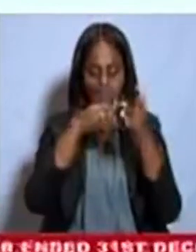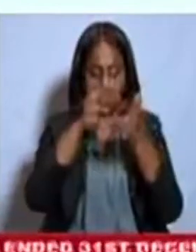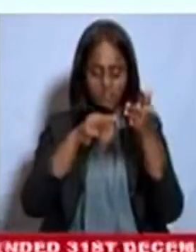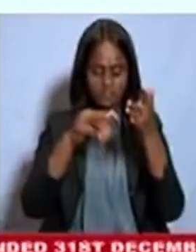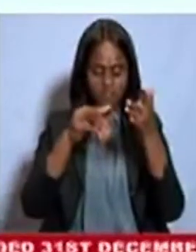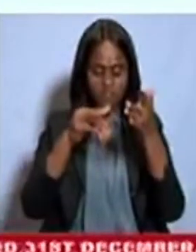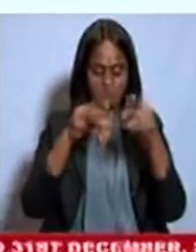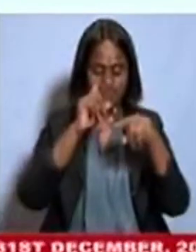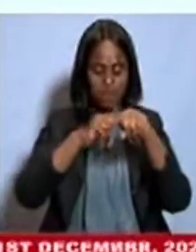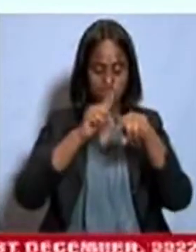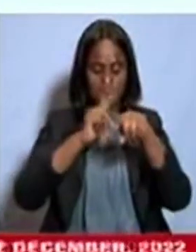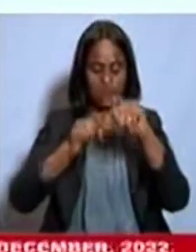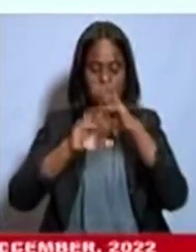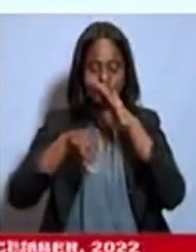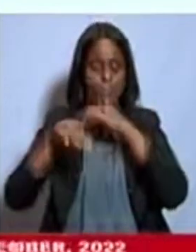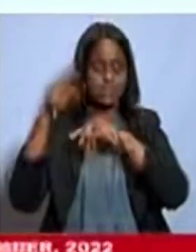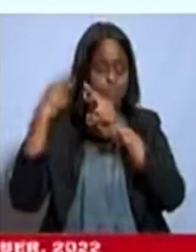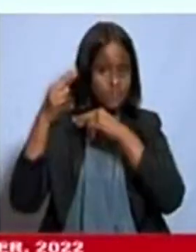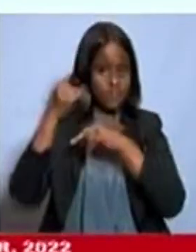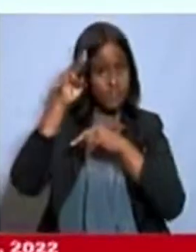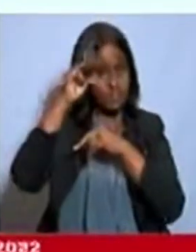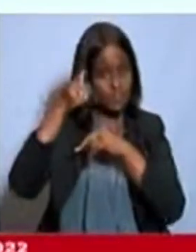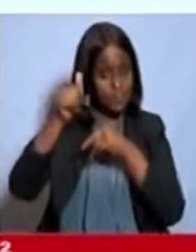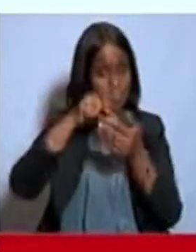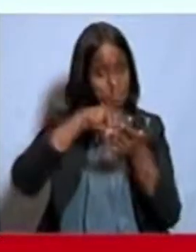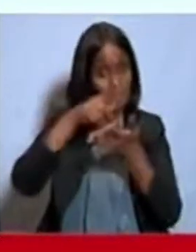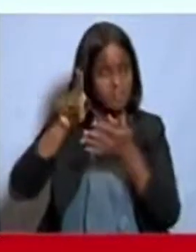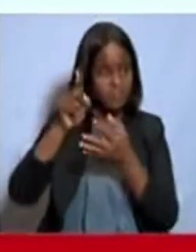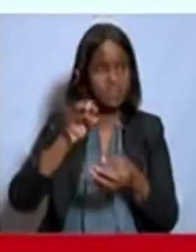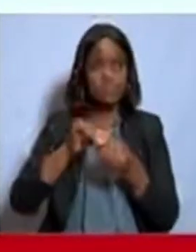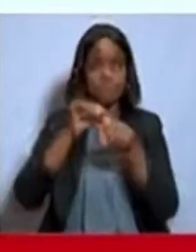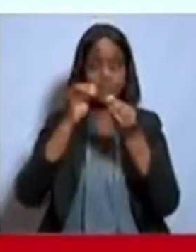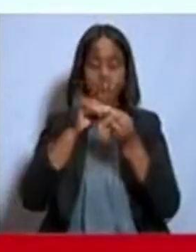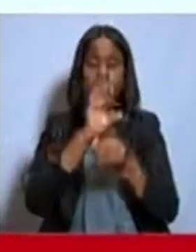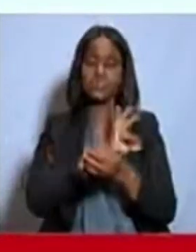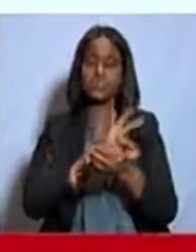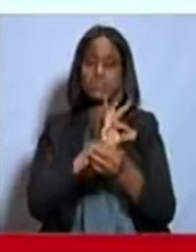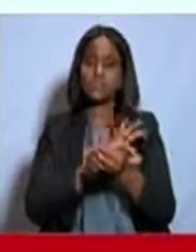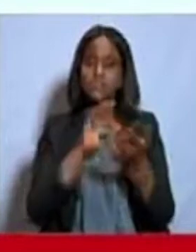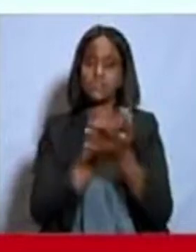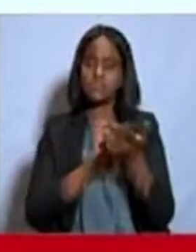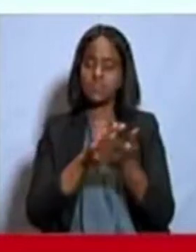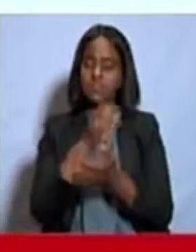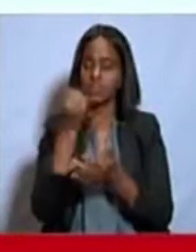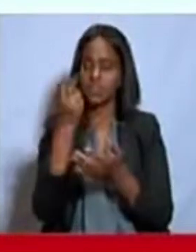During the period under review, the Ministry paid total basic salaries of